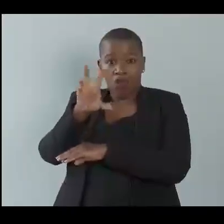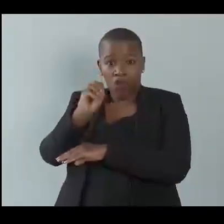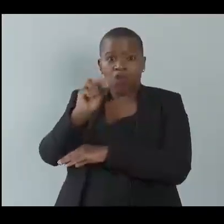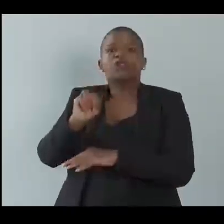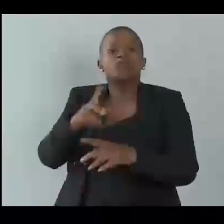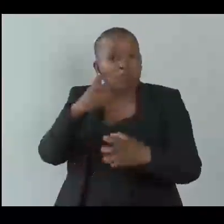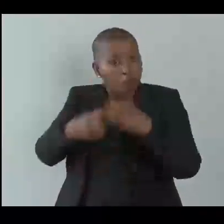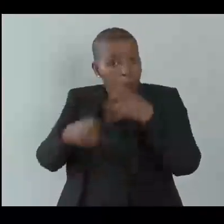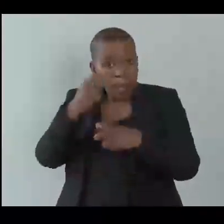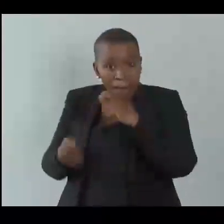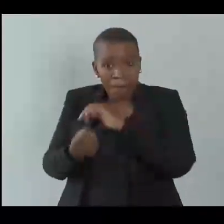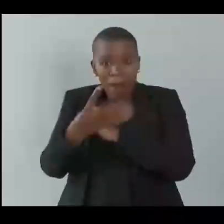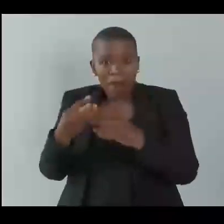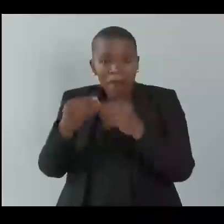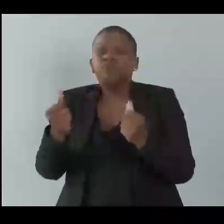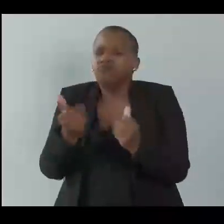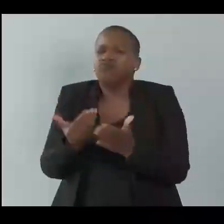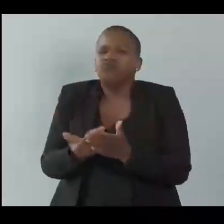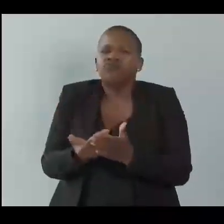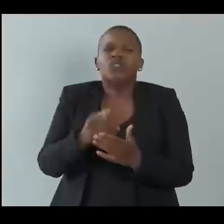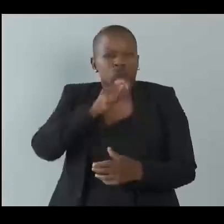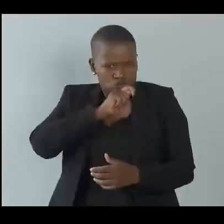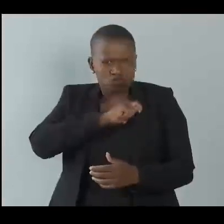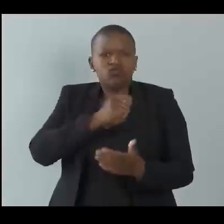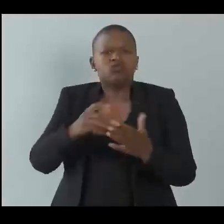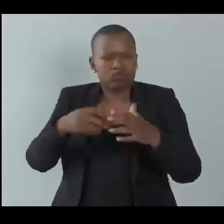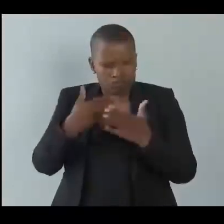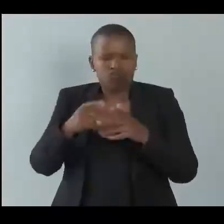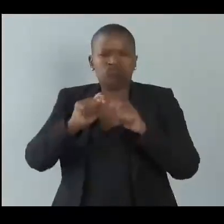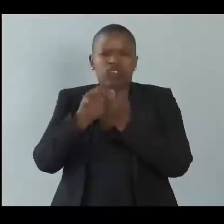real problems that really benefit people.